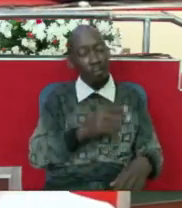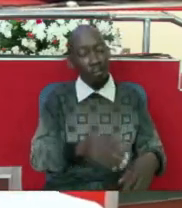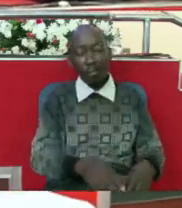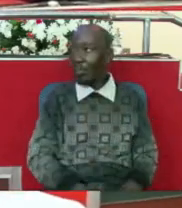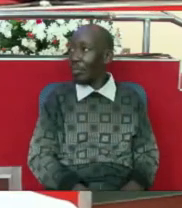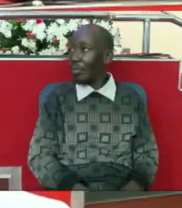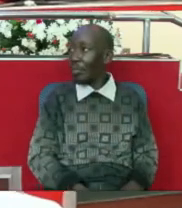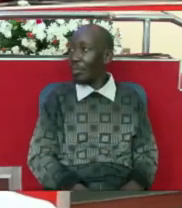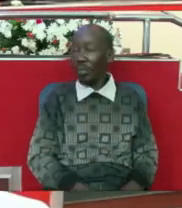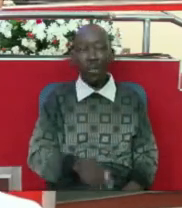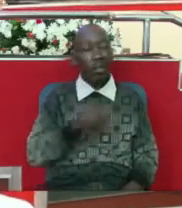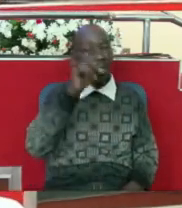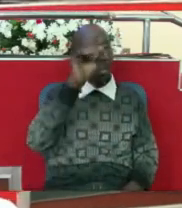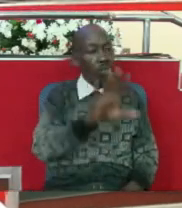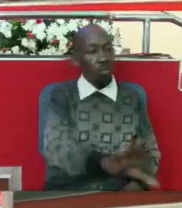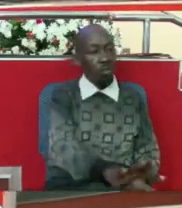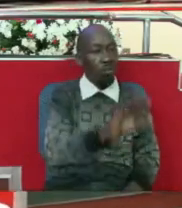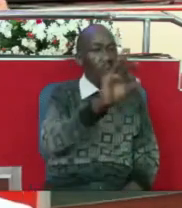How did he take him?